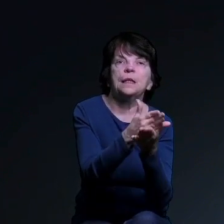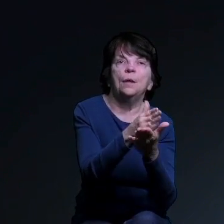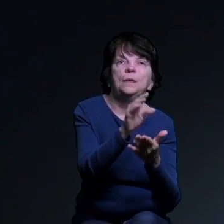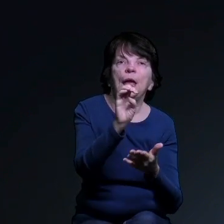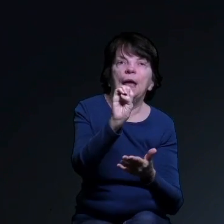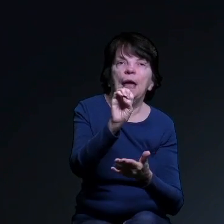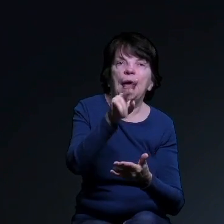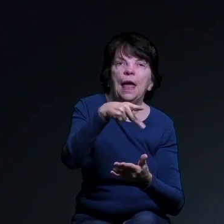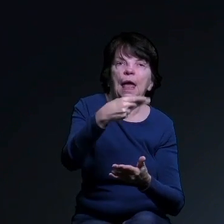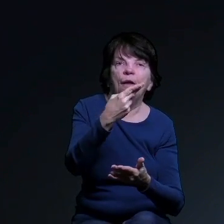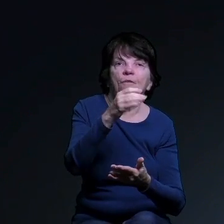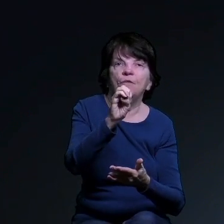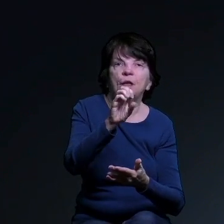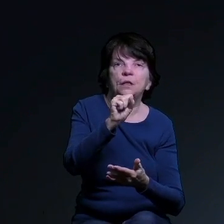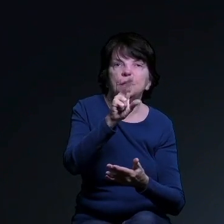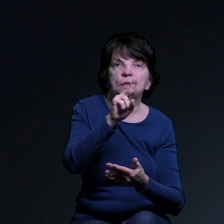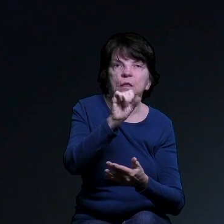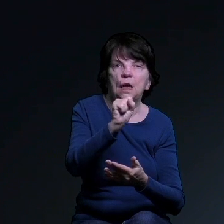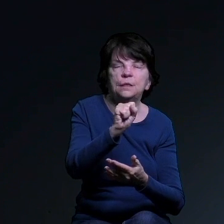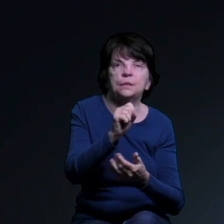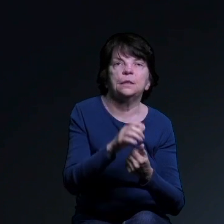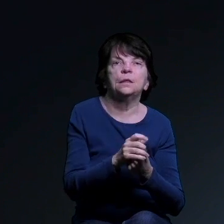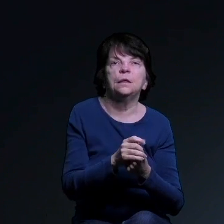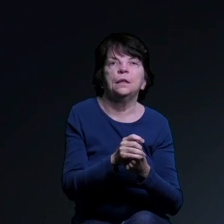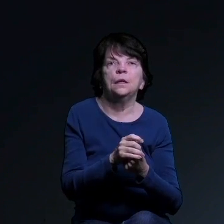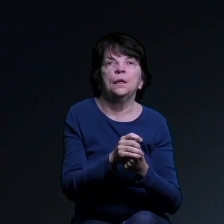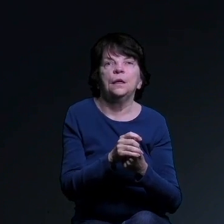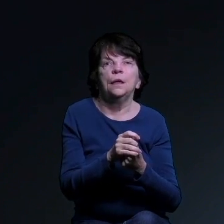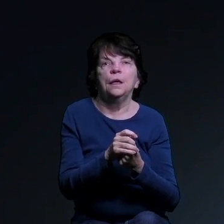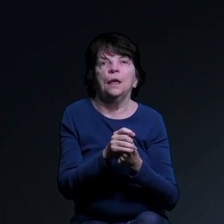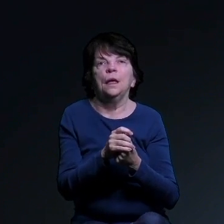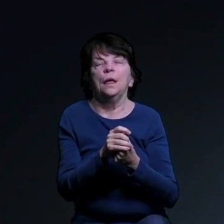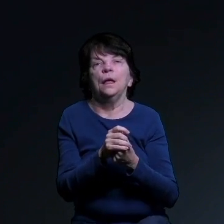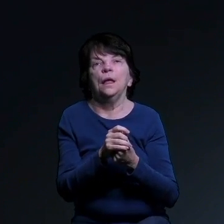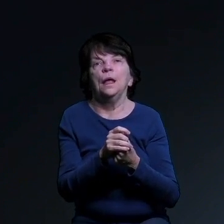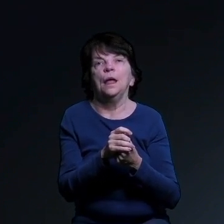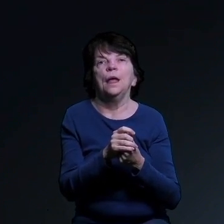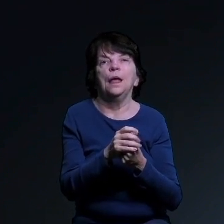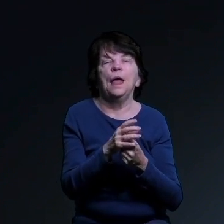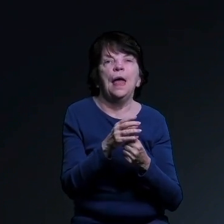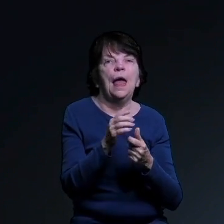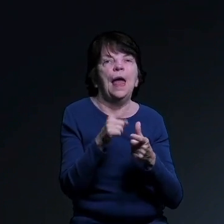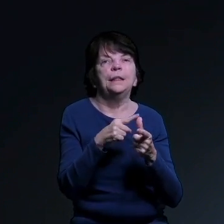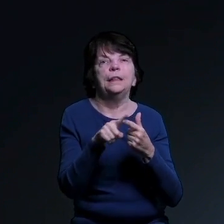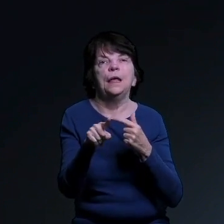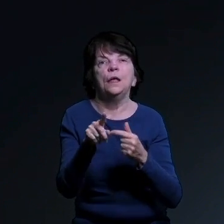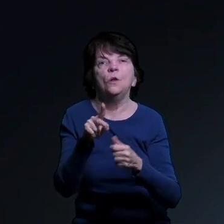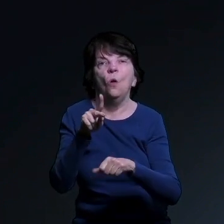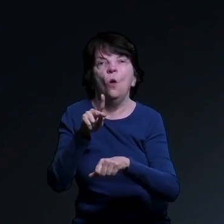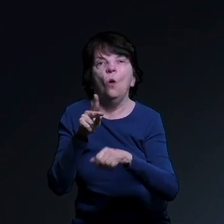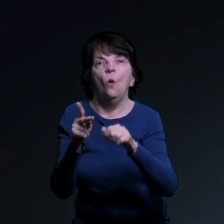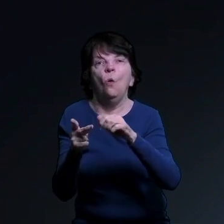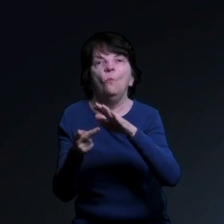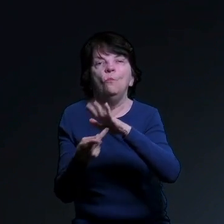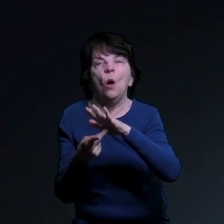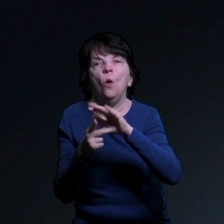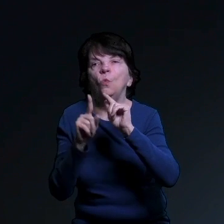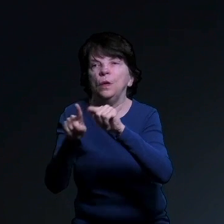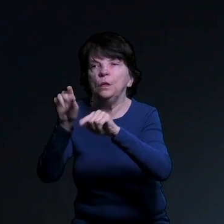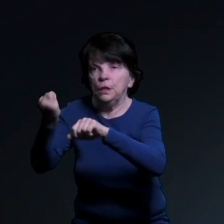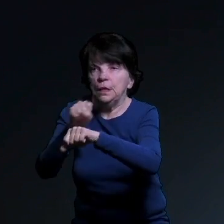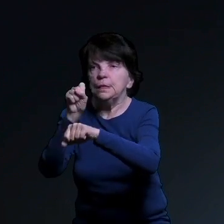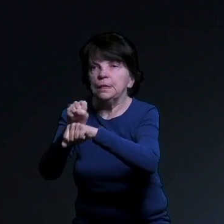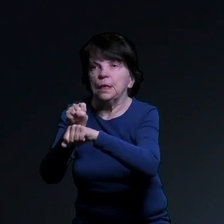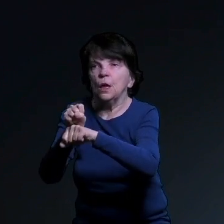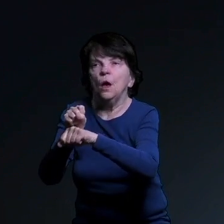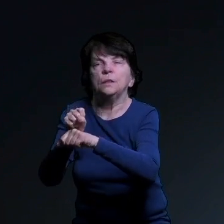Ephesus, where Paul left the others behind. And while he was there, he went to the synagogue to reason with the Jews. They asked him to